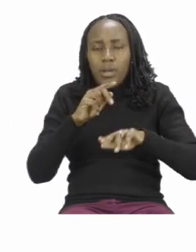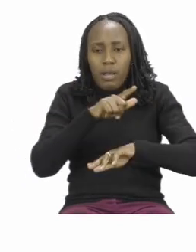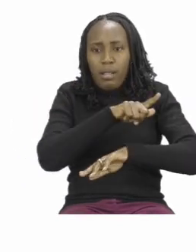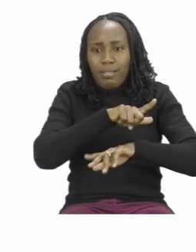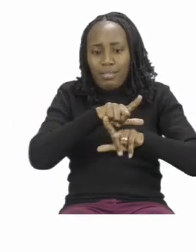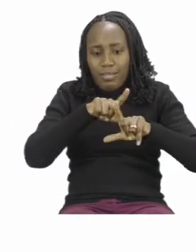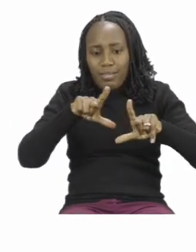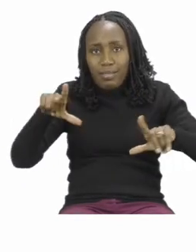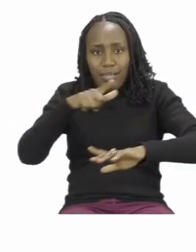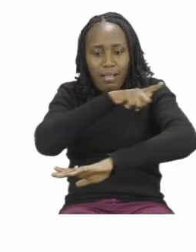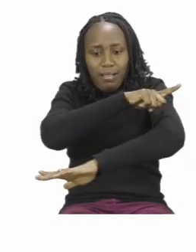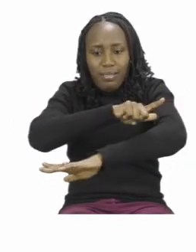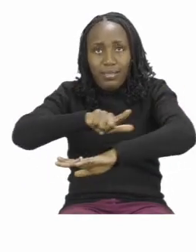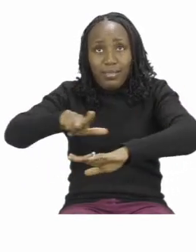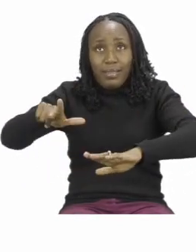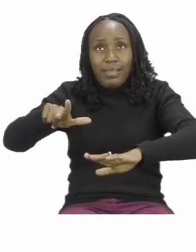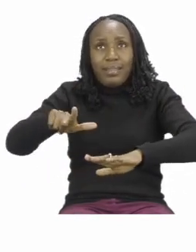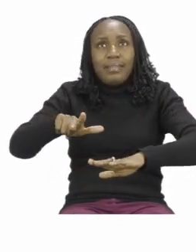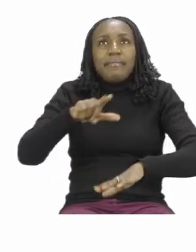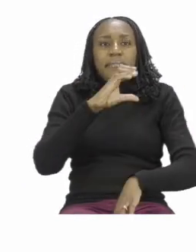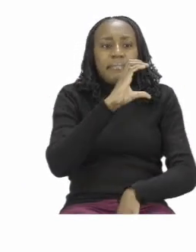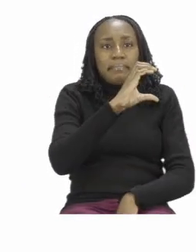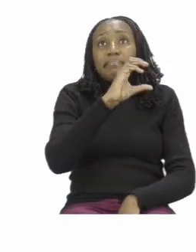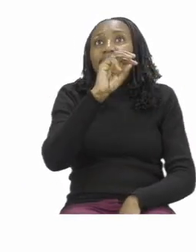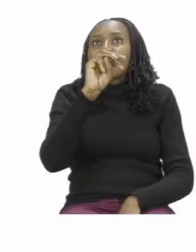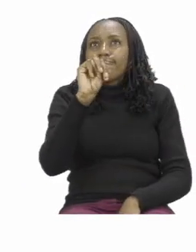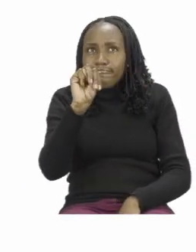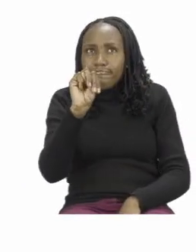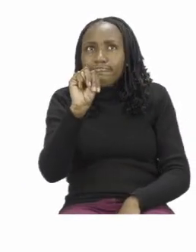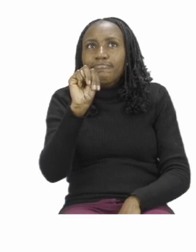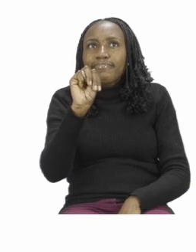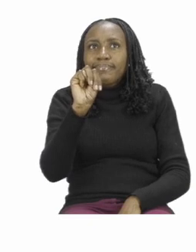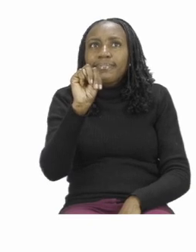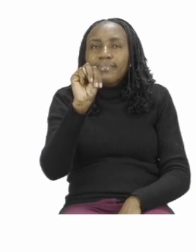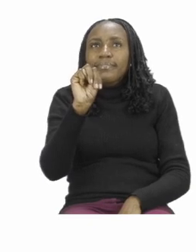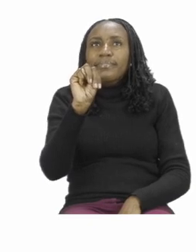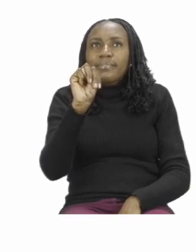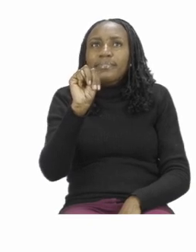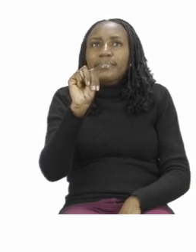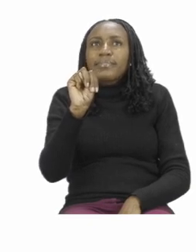is centimeters. And it says,